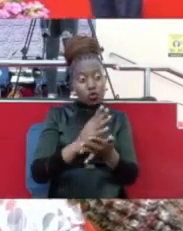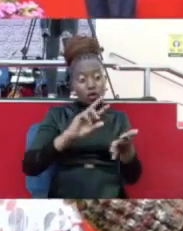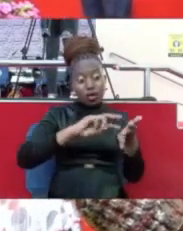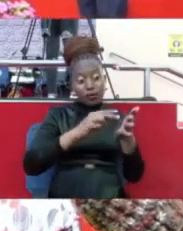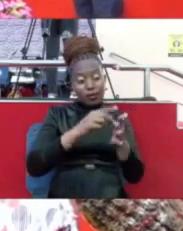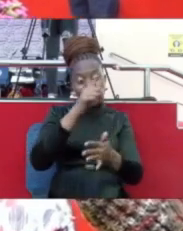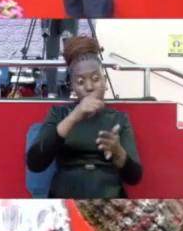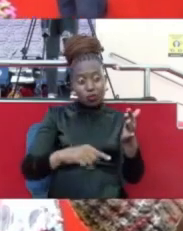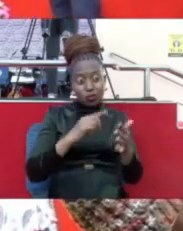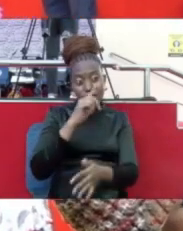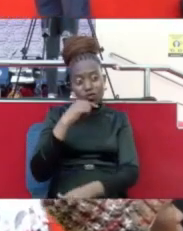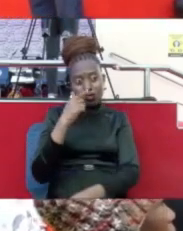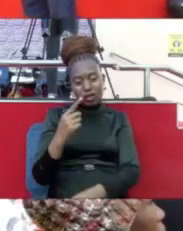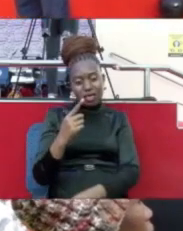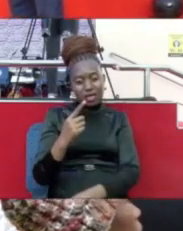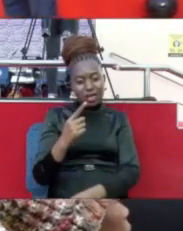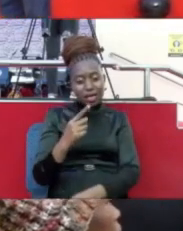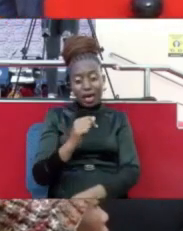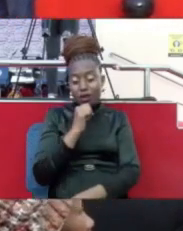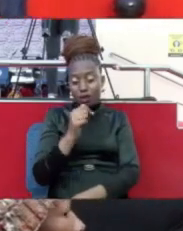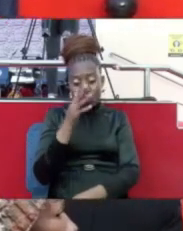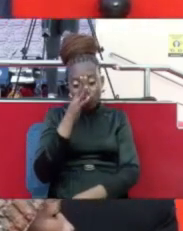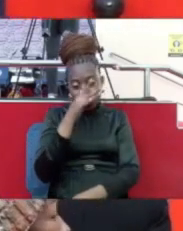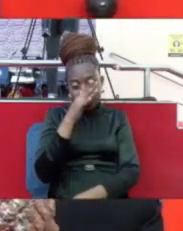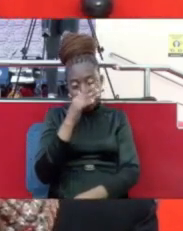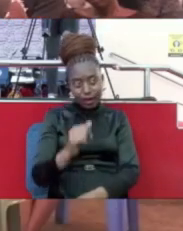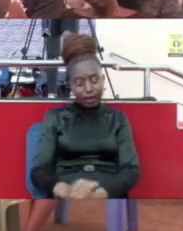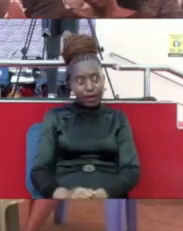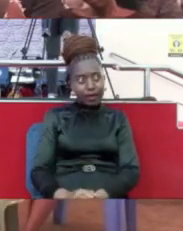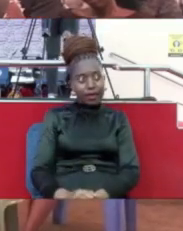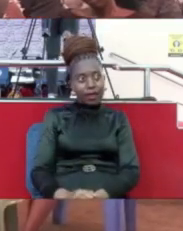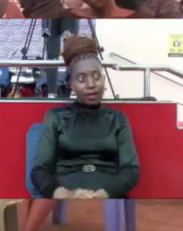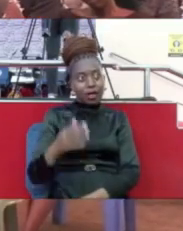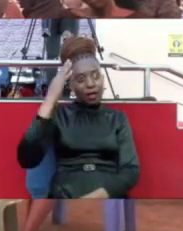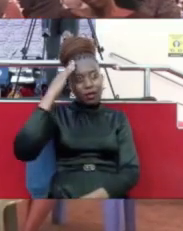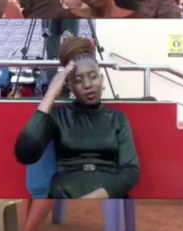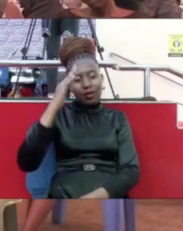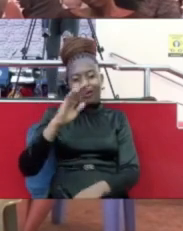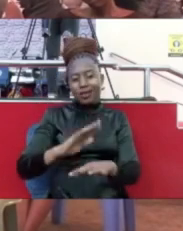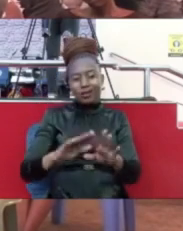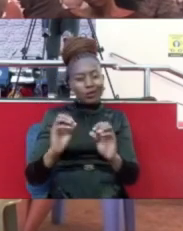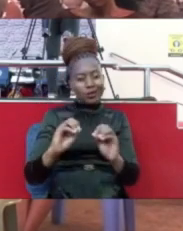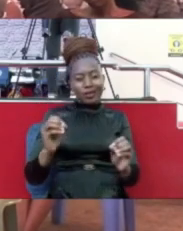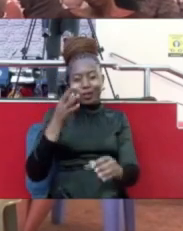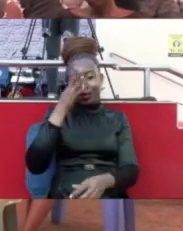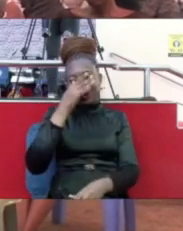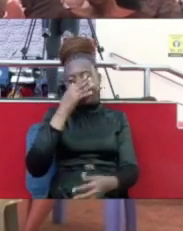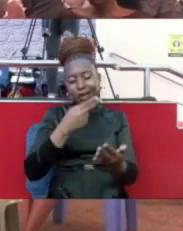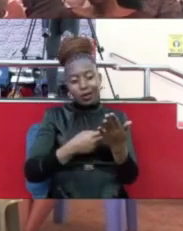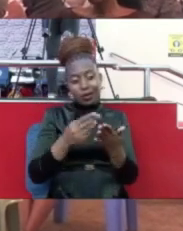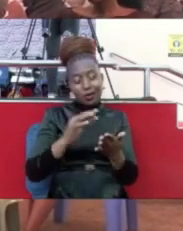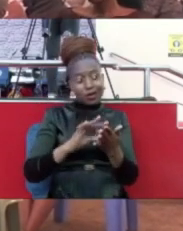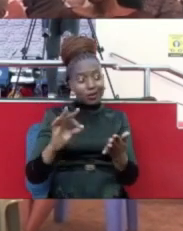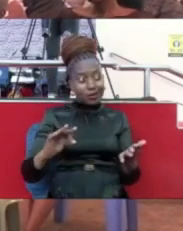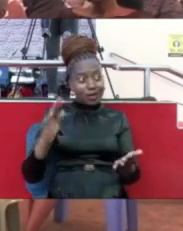unamaanisha, you know it's not good to lie to the Holy Ghost. Wajua si vizuri kumdanganya Roho Mtakatifu. If you really mean it, that you're going to